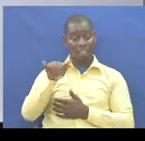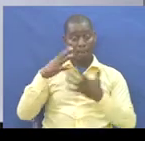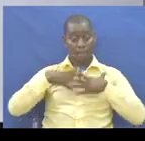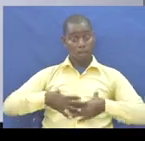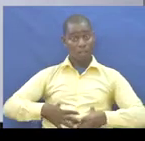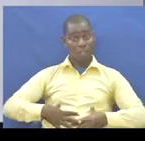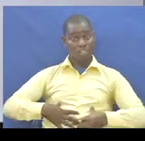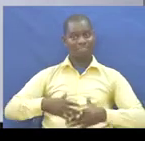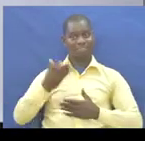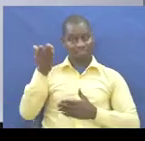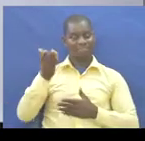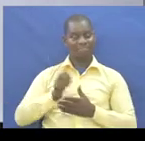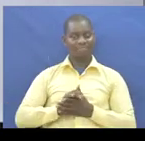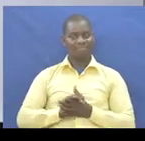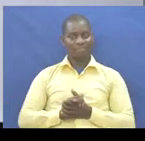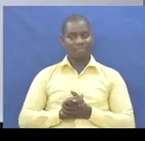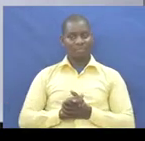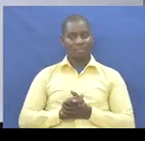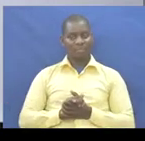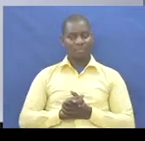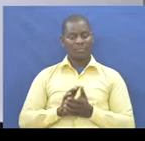a stationary